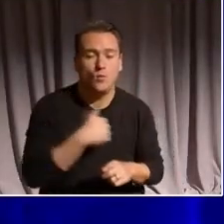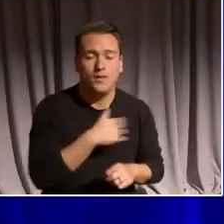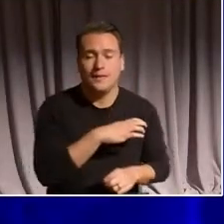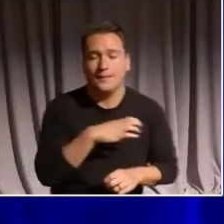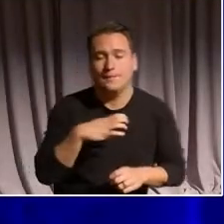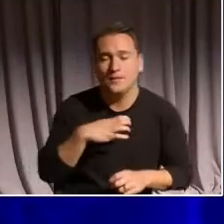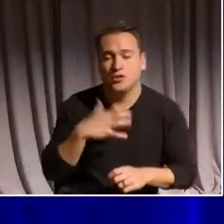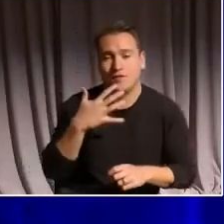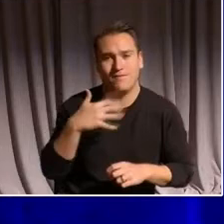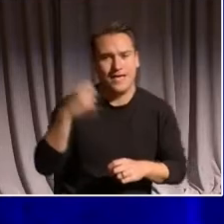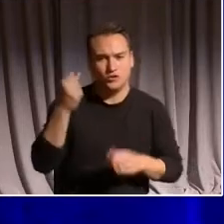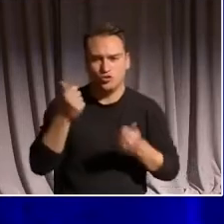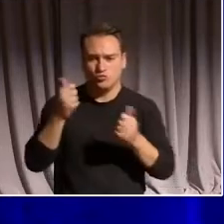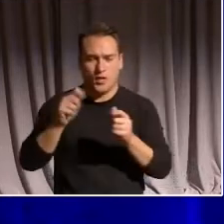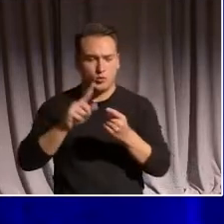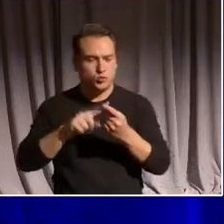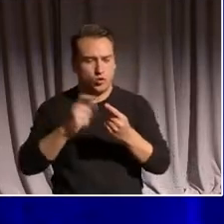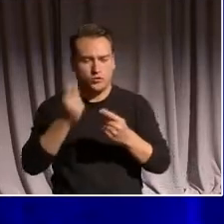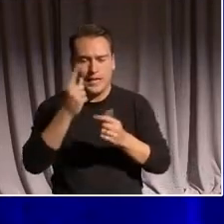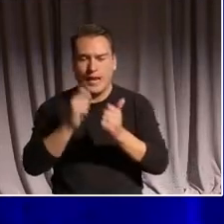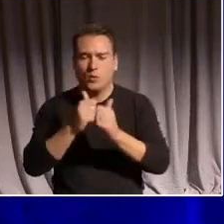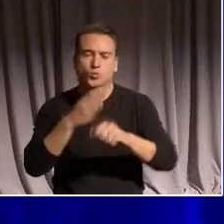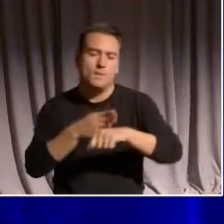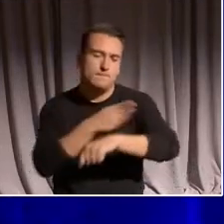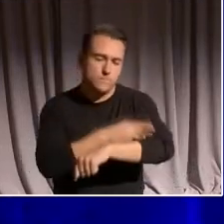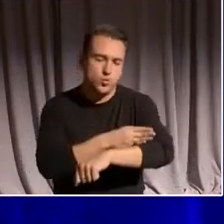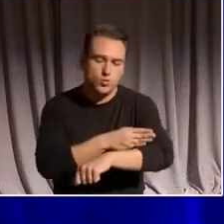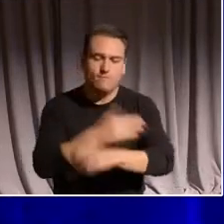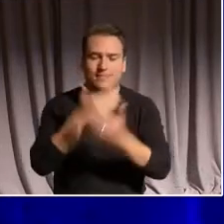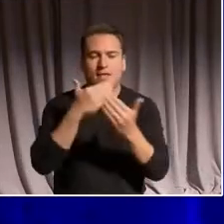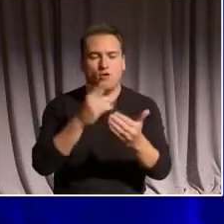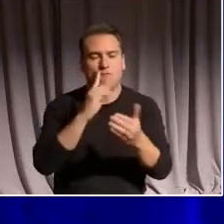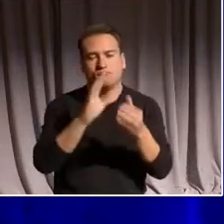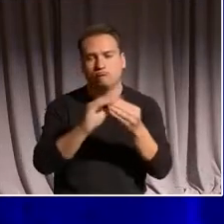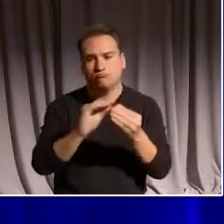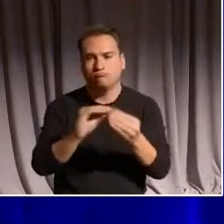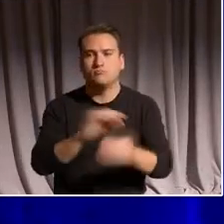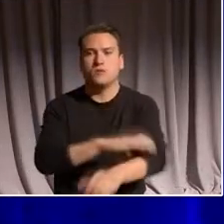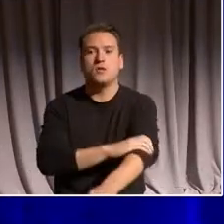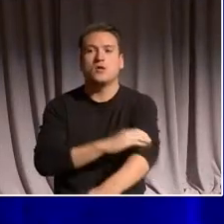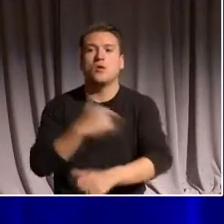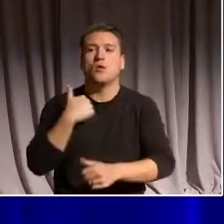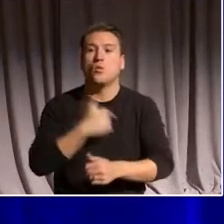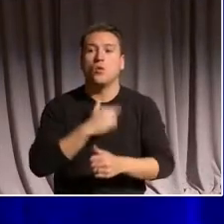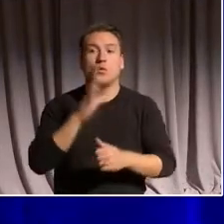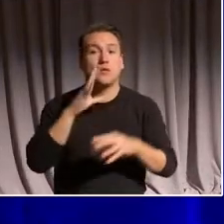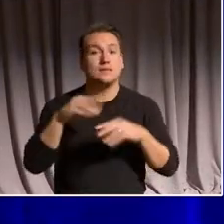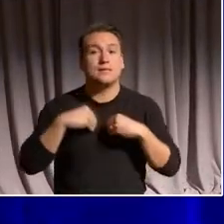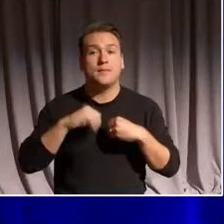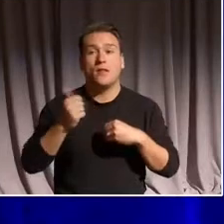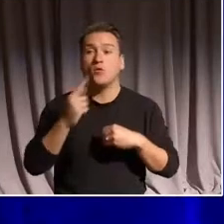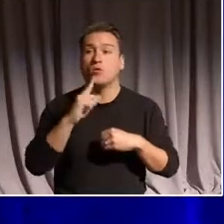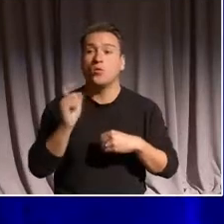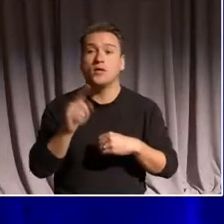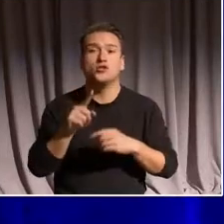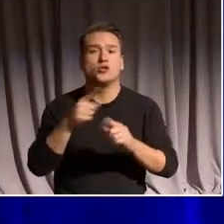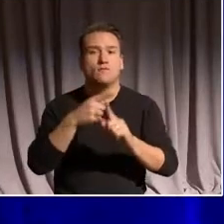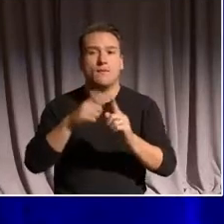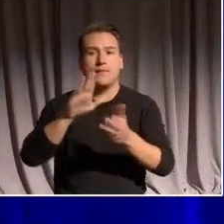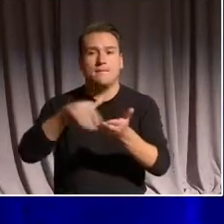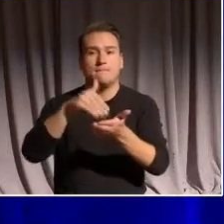the issue and understanding what we can do together to solve it. So thank you. We're going to take a question, if there is one, from the center part of the